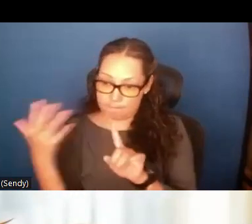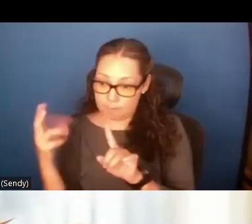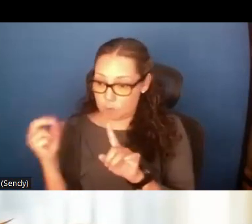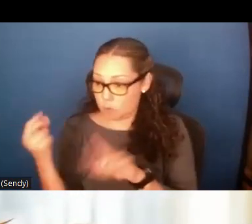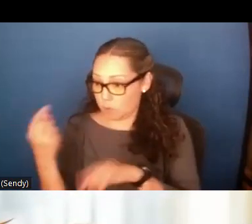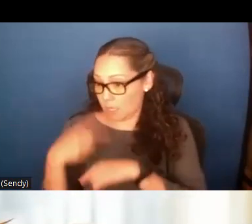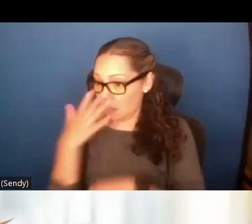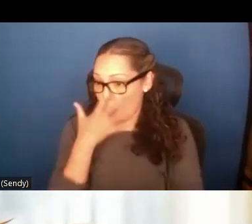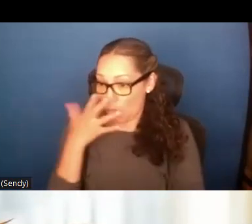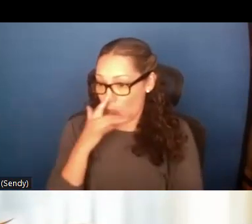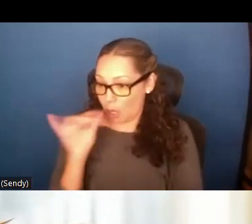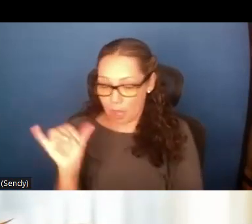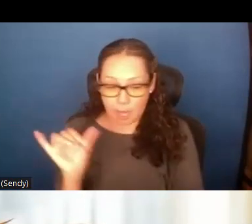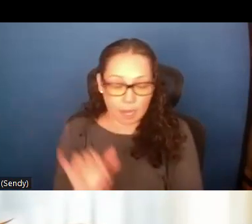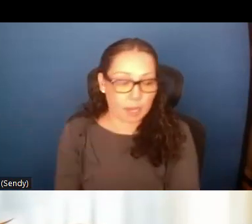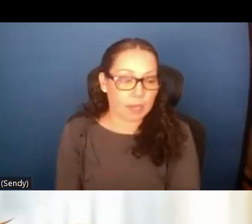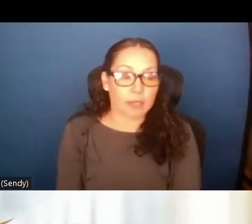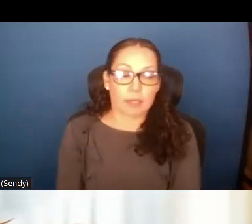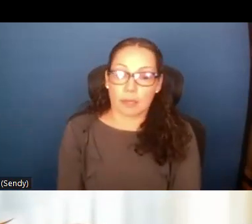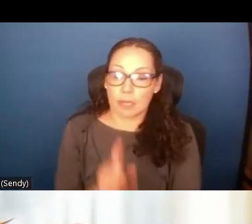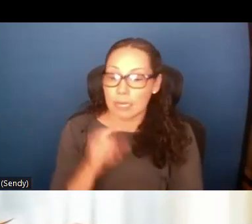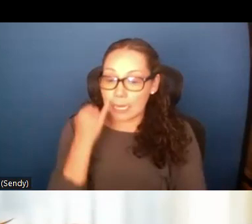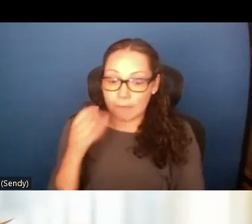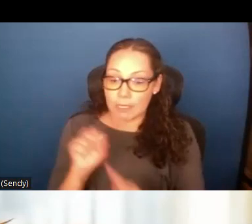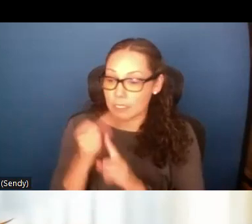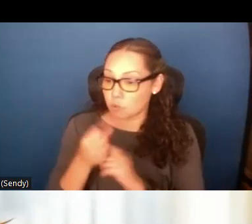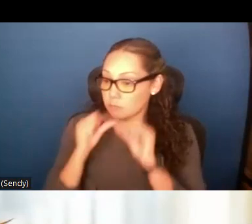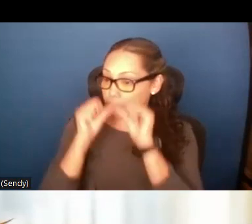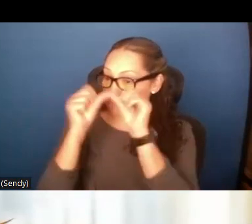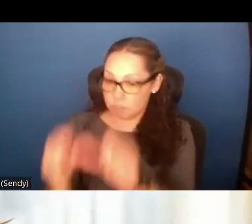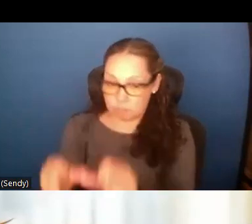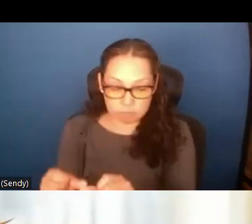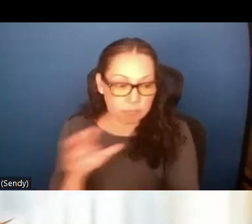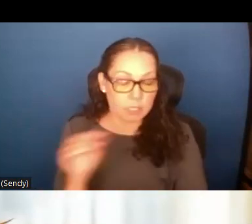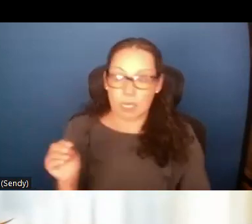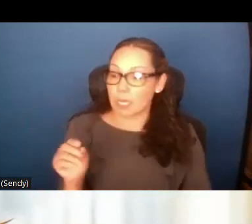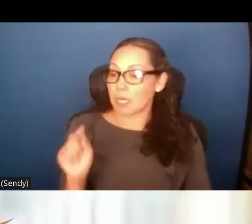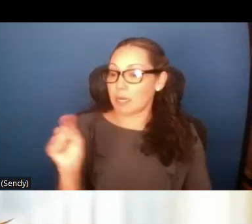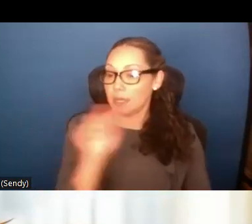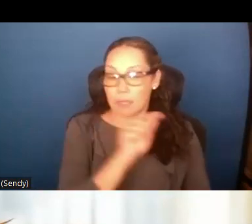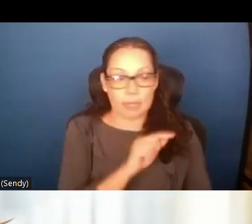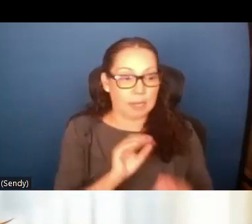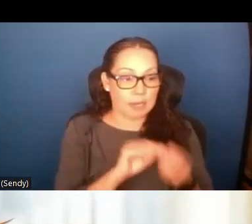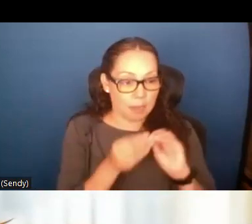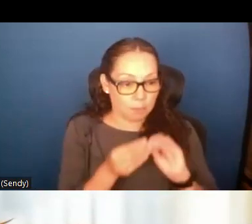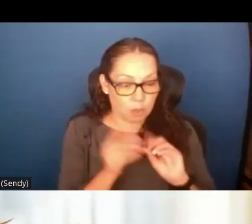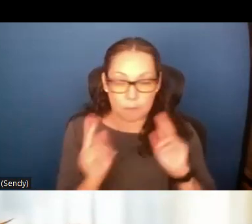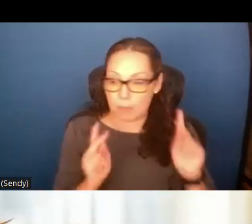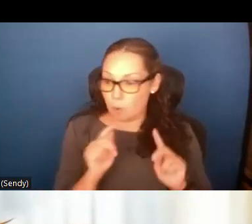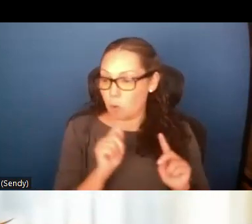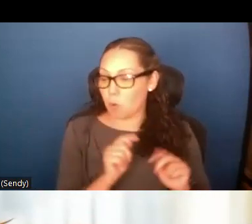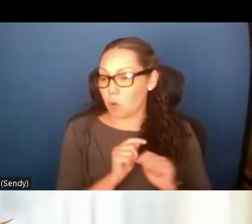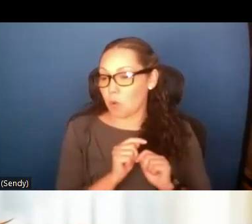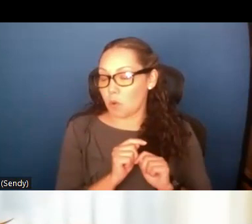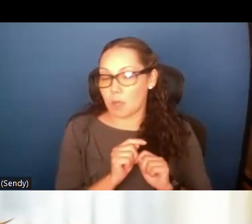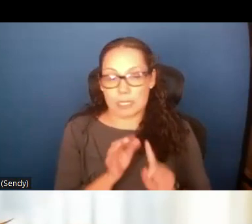persist. And then also hearing from a number of folks, in particular